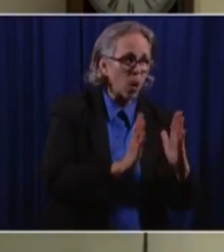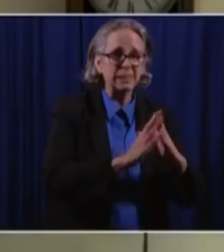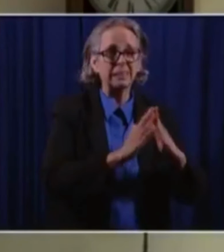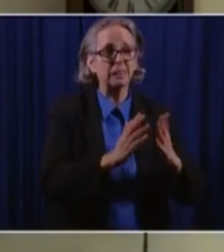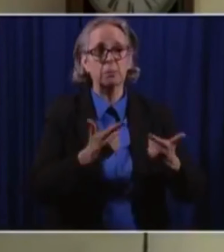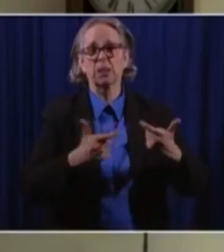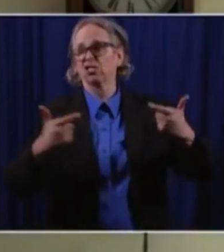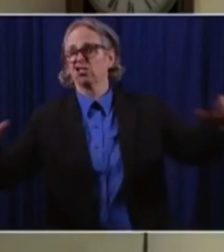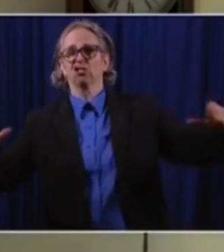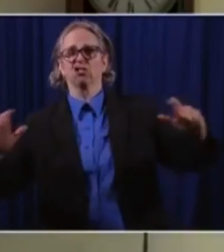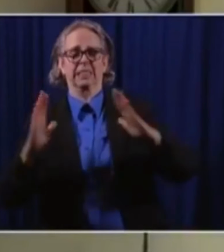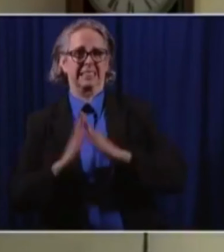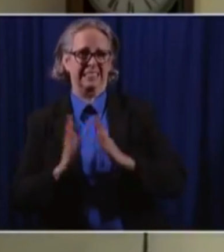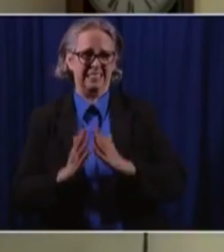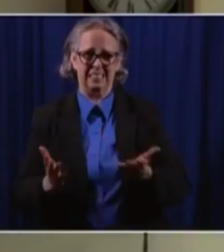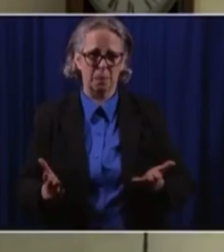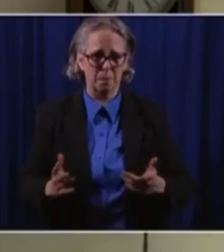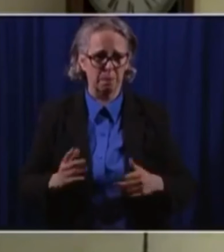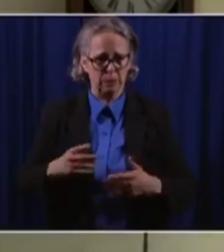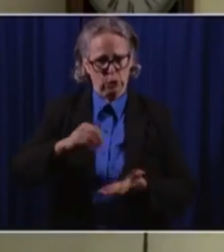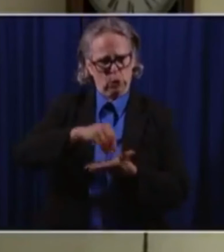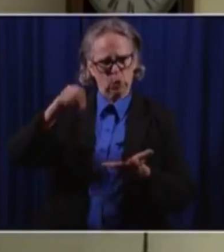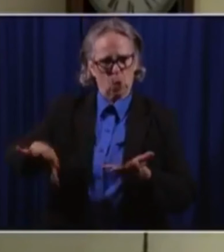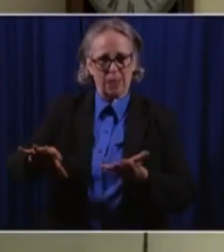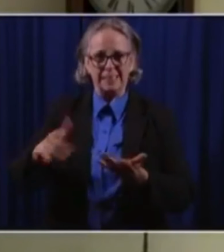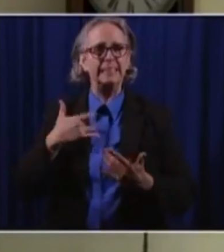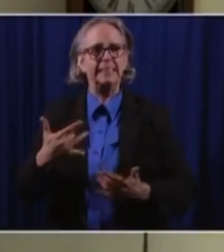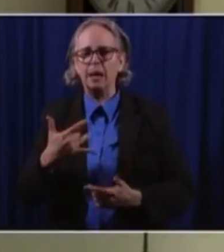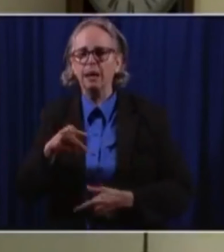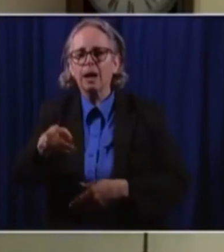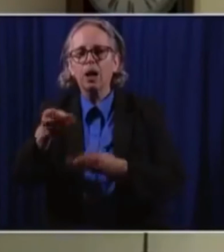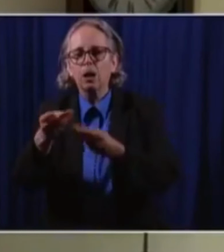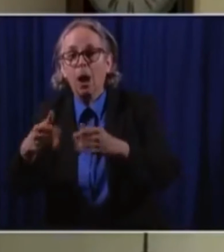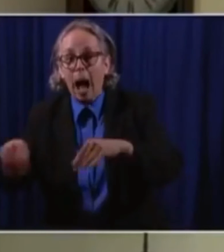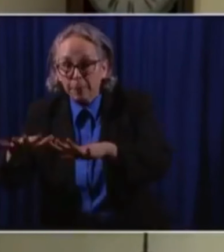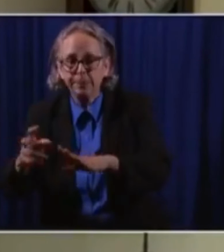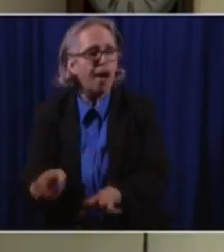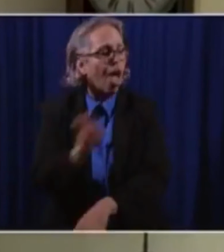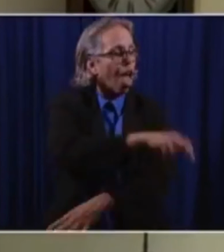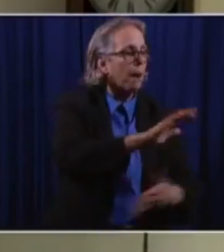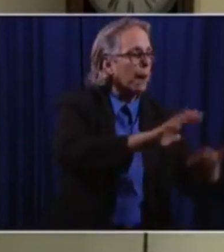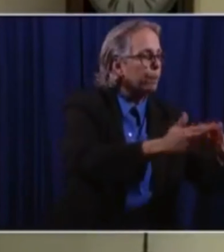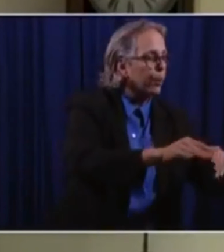they students go back and forth, they do intermingle, and so they are part of a community.